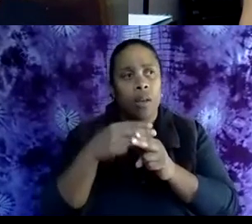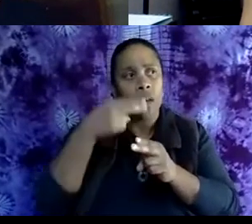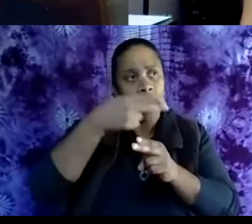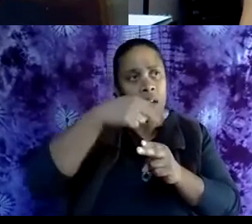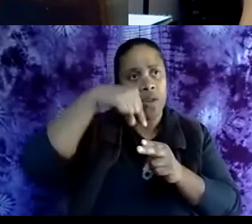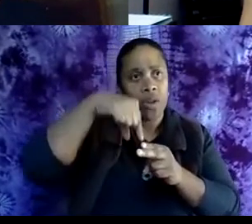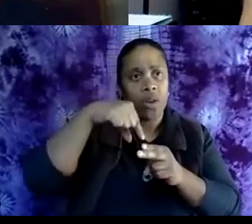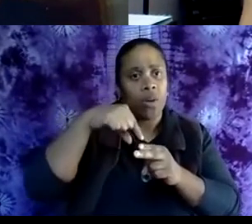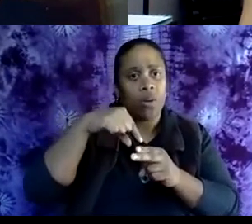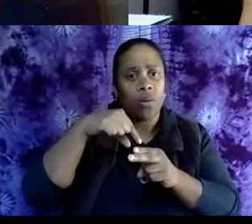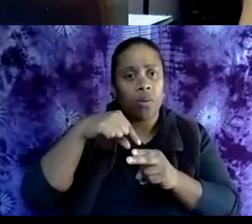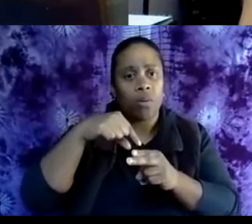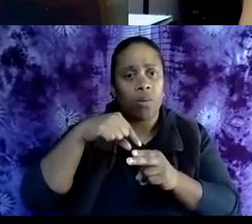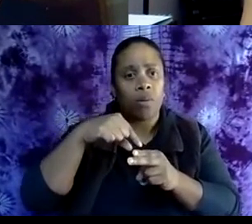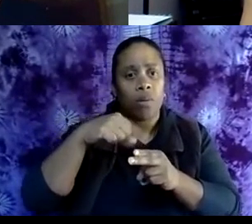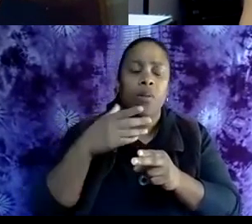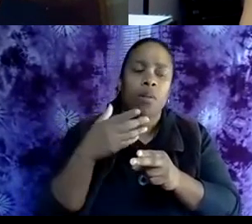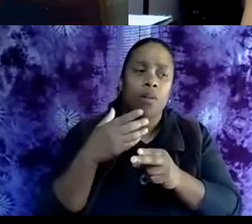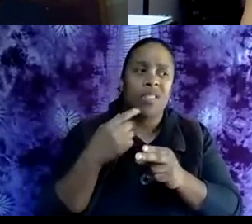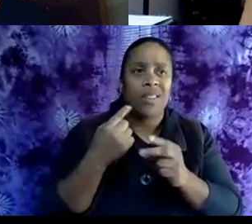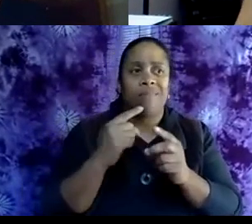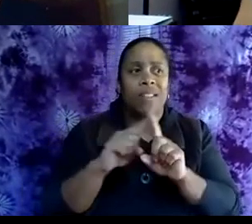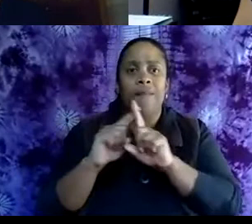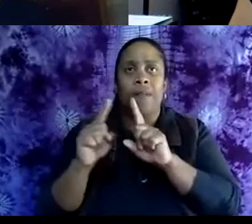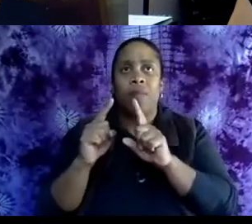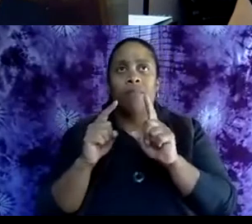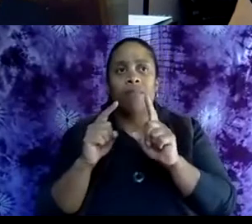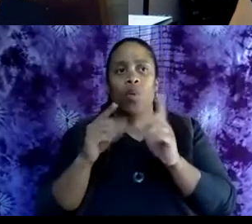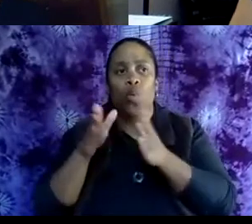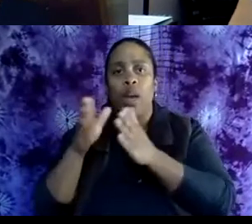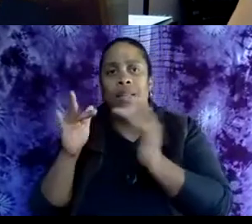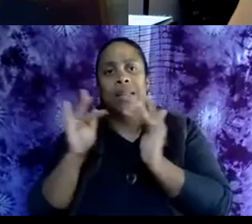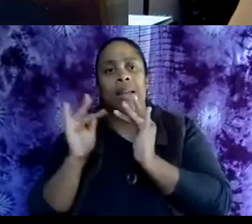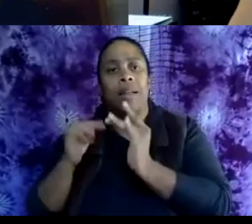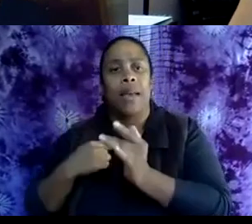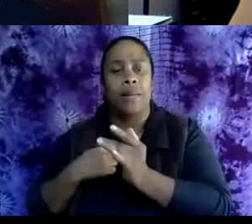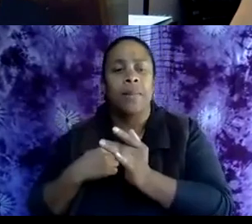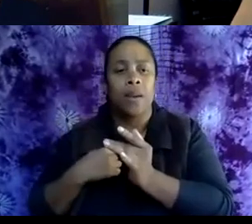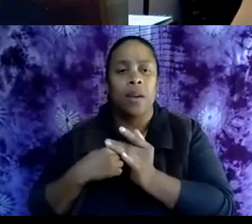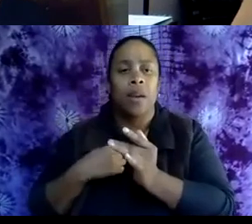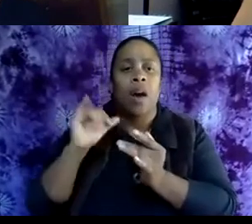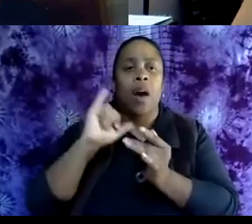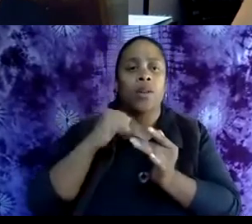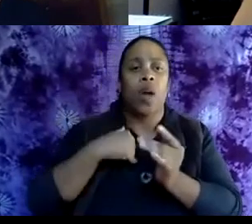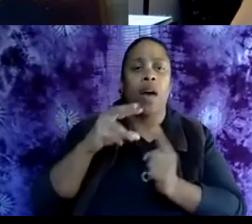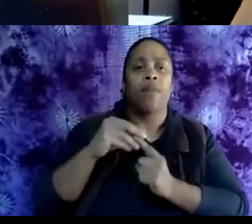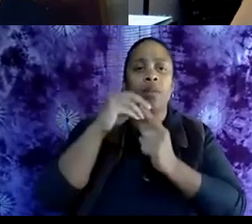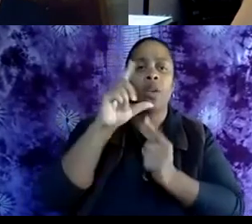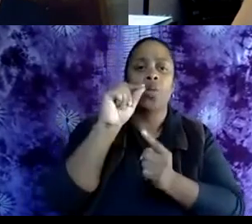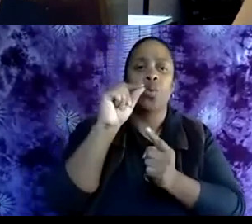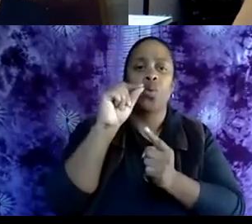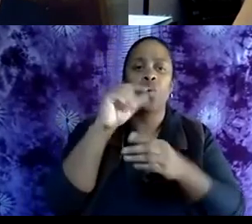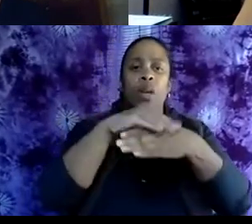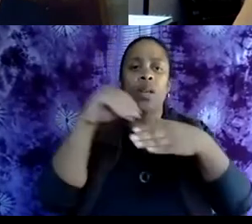HQ. Just different ways to reach me. And I have a special of $20 for 30